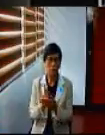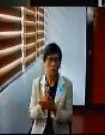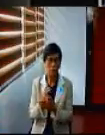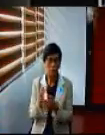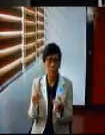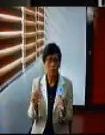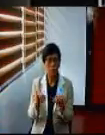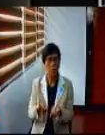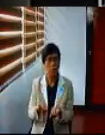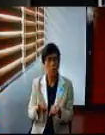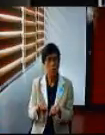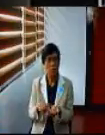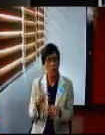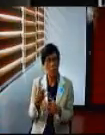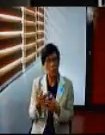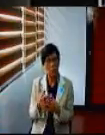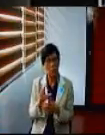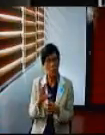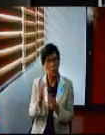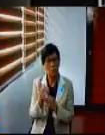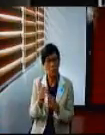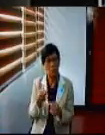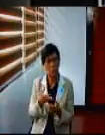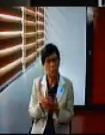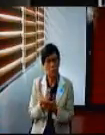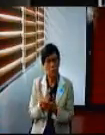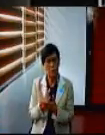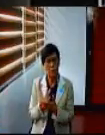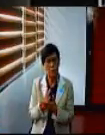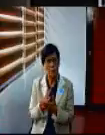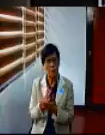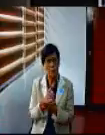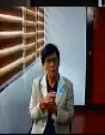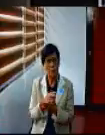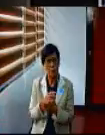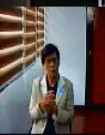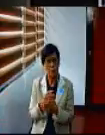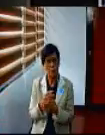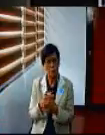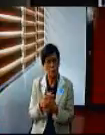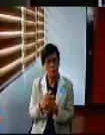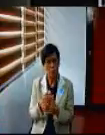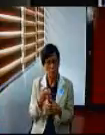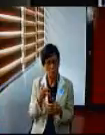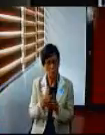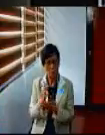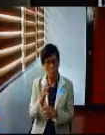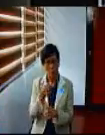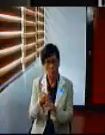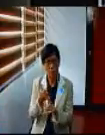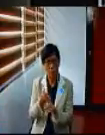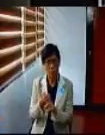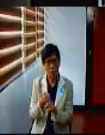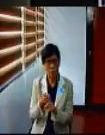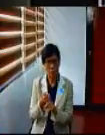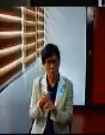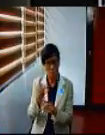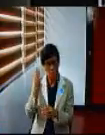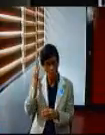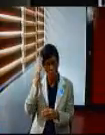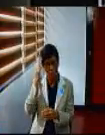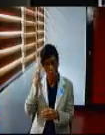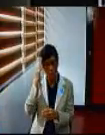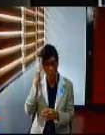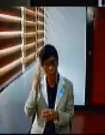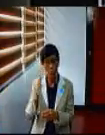slavery, cultural rights, but above everything else, threats to the right to self-determination. The Office of the High Commissioner